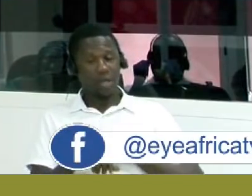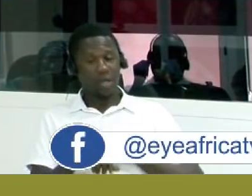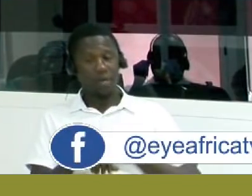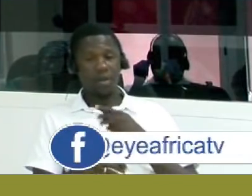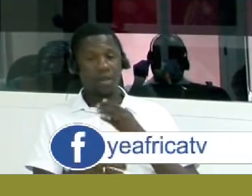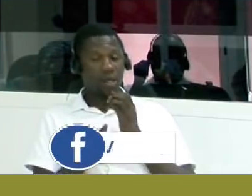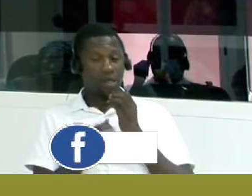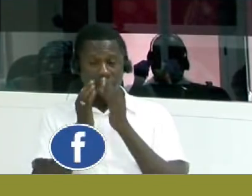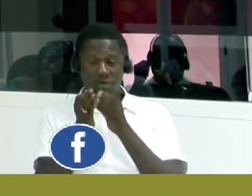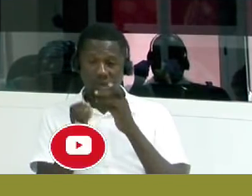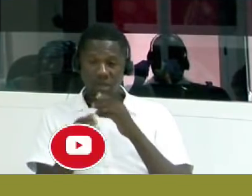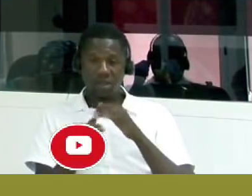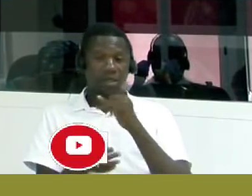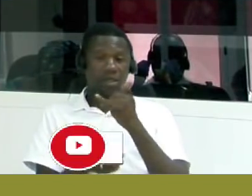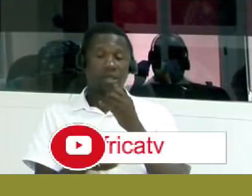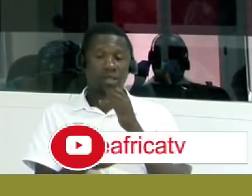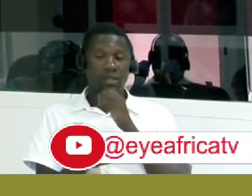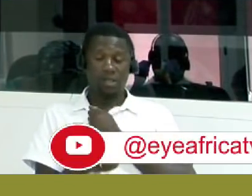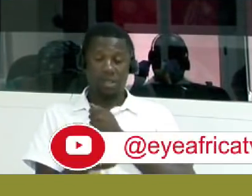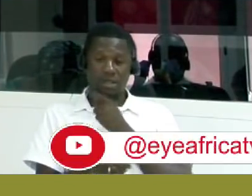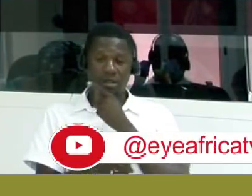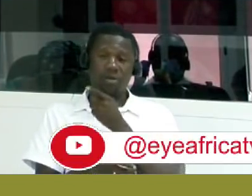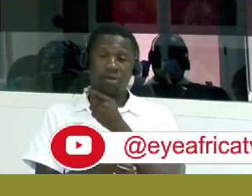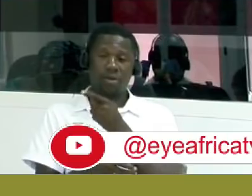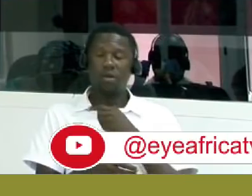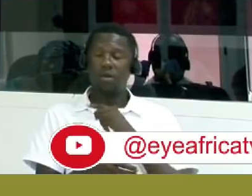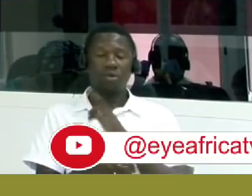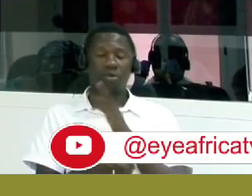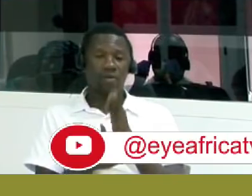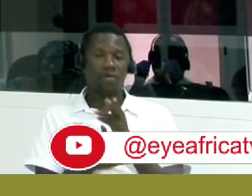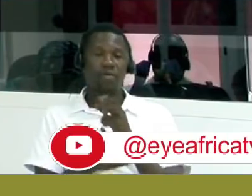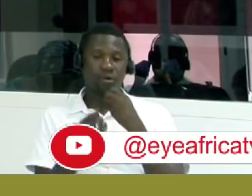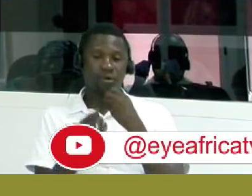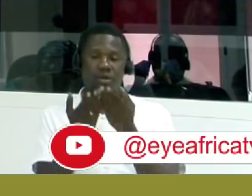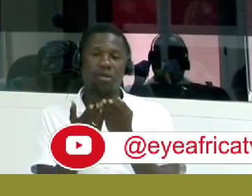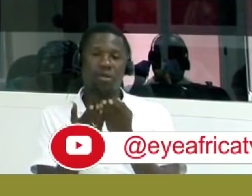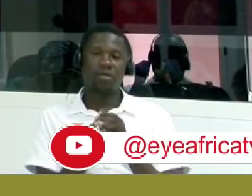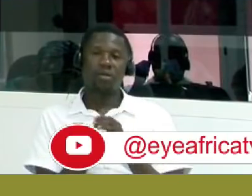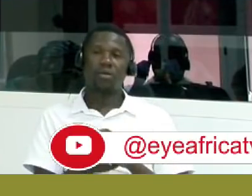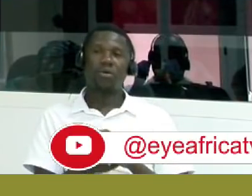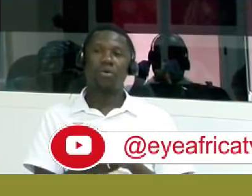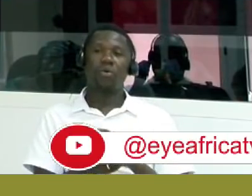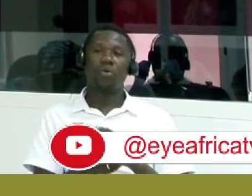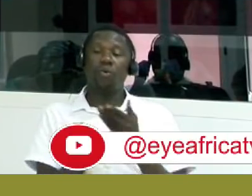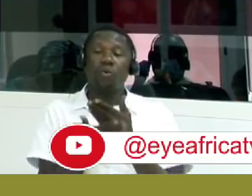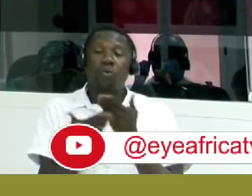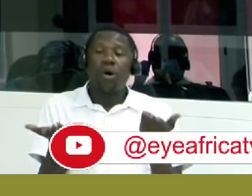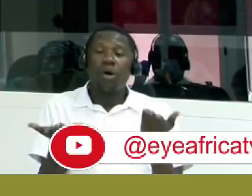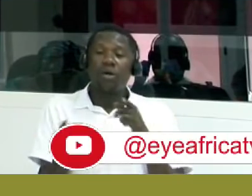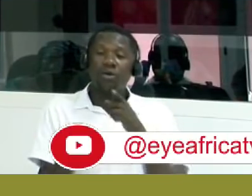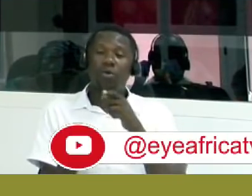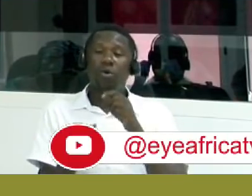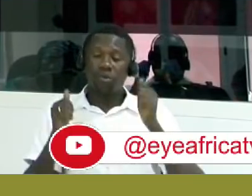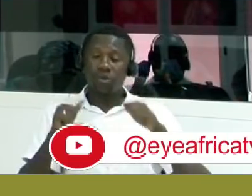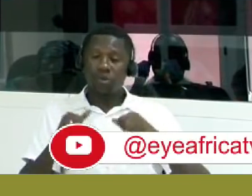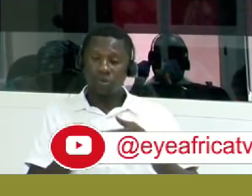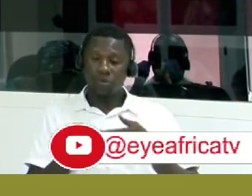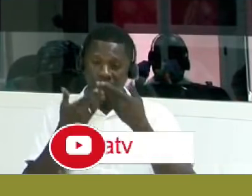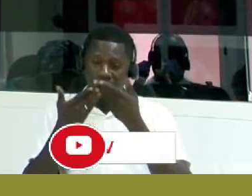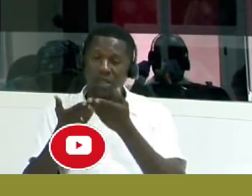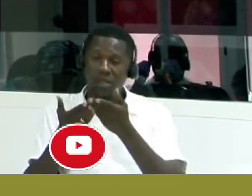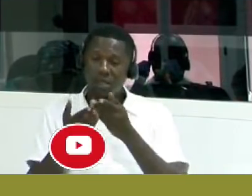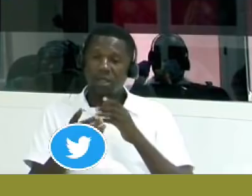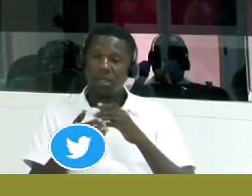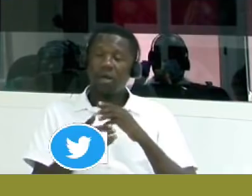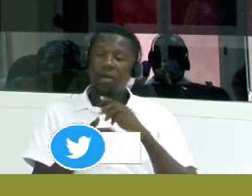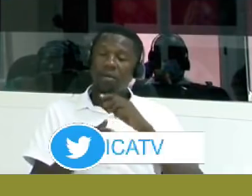he threatened them. That would be unfair for me to say. I will not say so. And why is that? Why are you unable to say it? Is it because of lack of knowledge